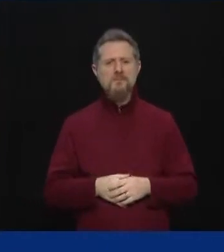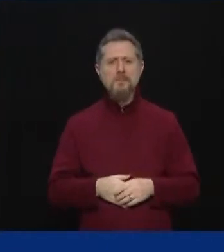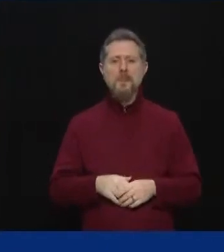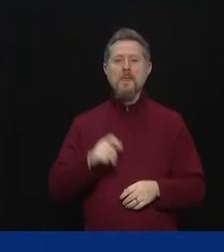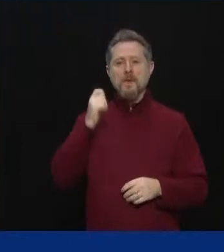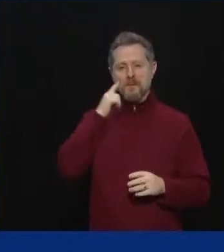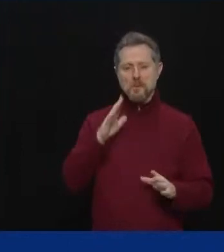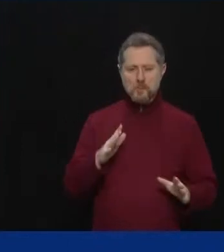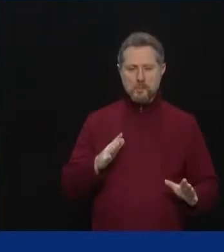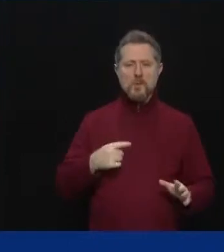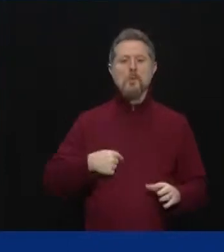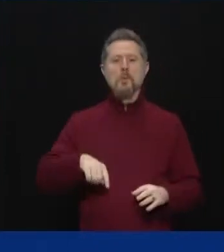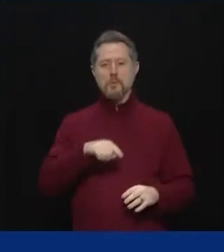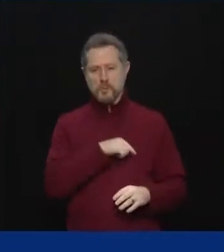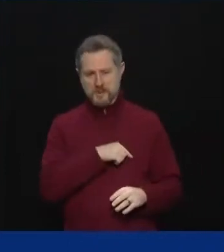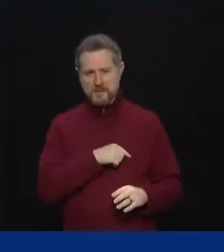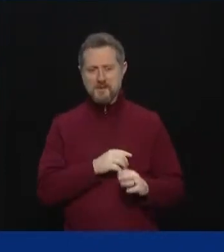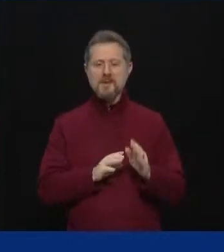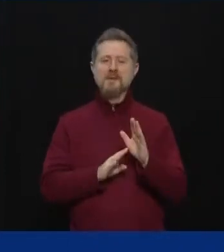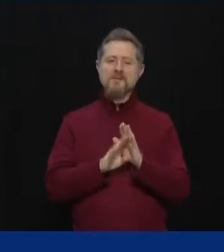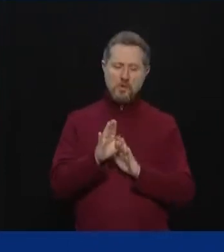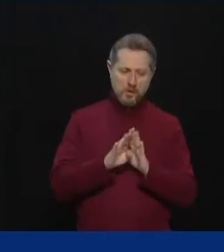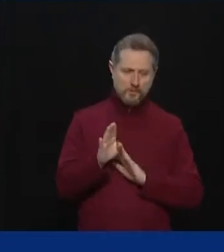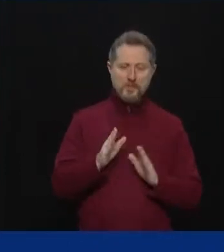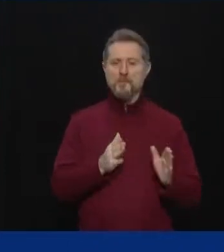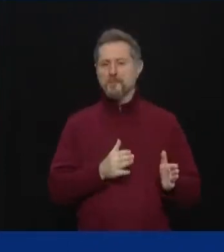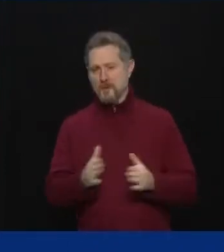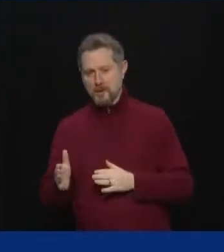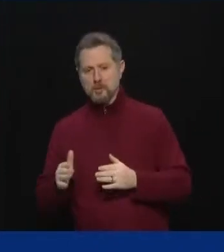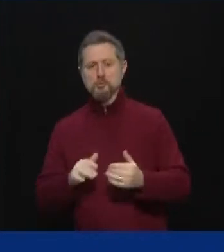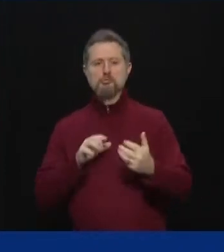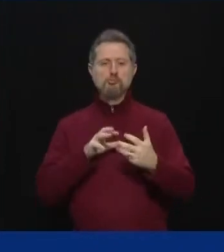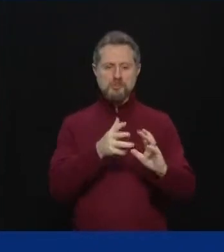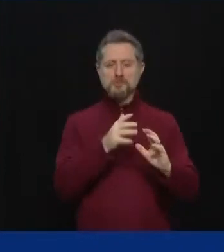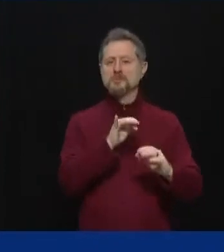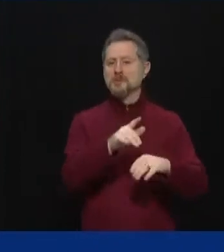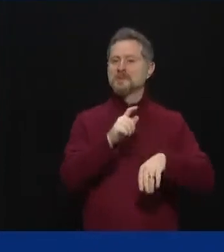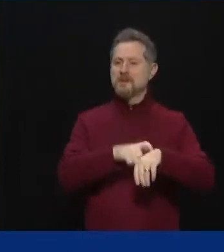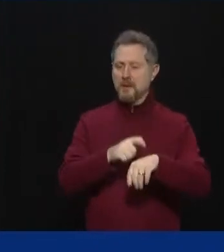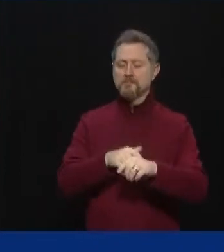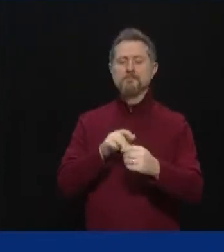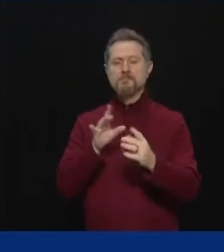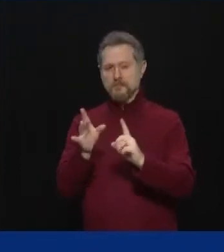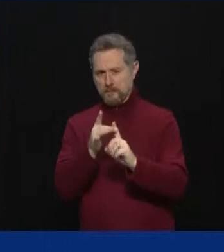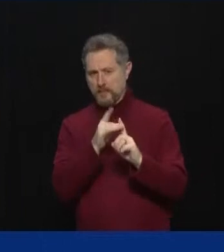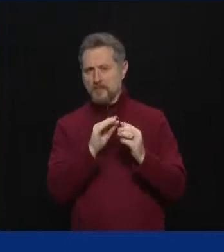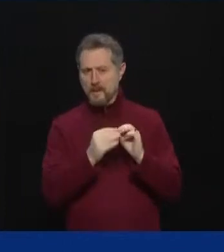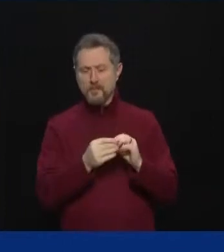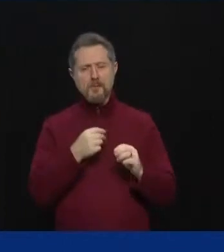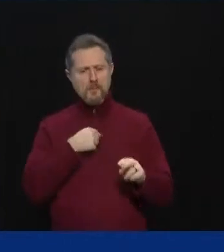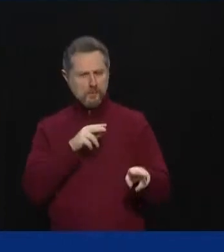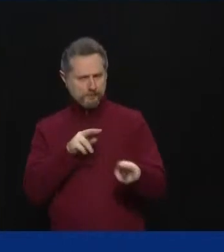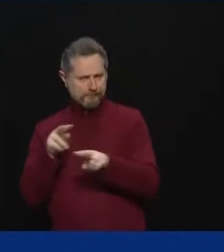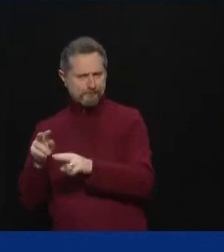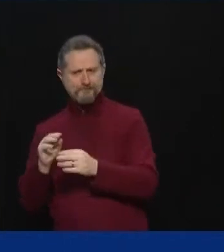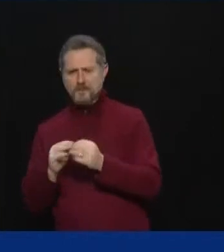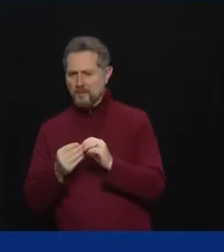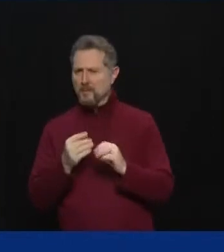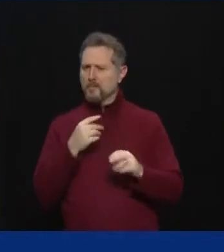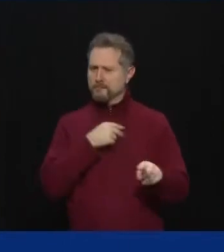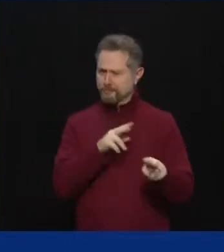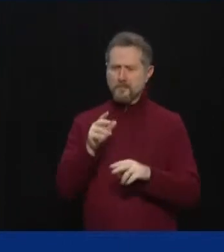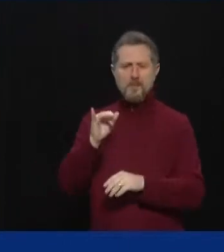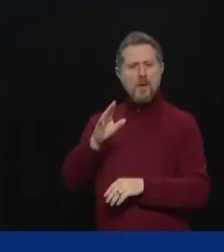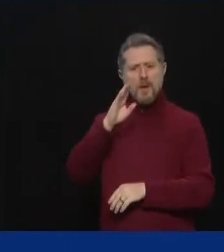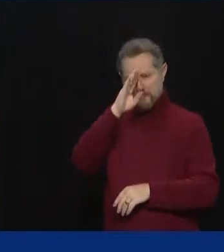developed to address the impending surge. And I've said all along, I'm watching the numbers. The hospitalization rates are the number one